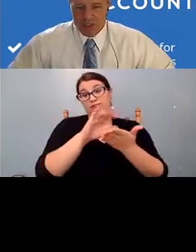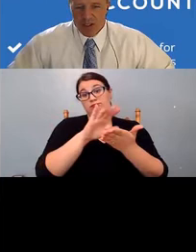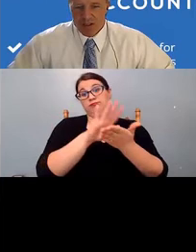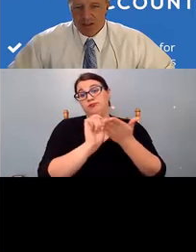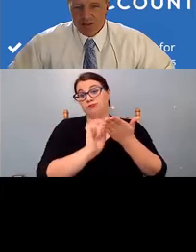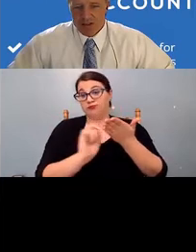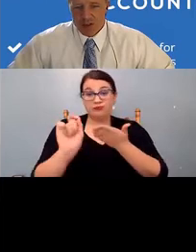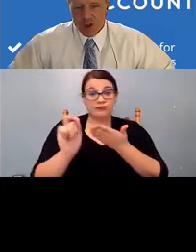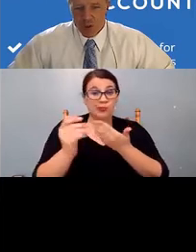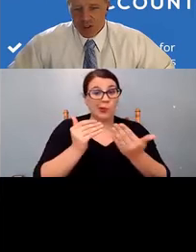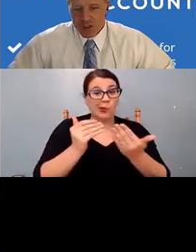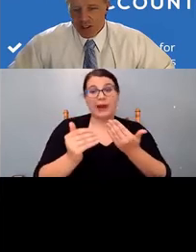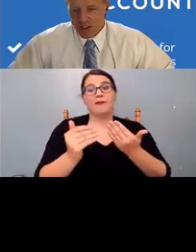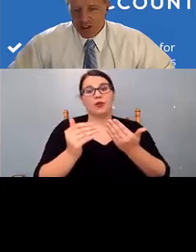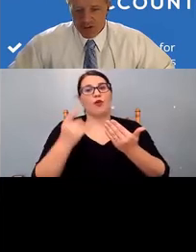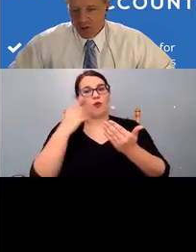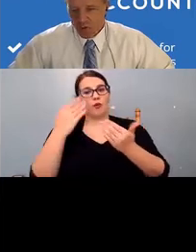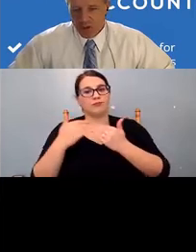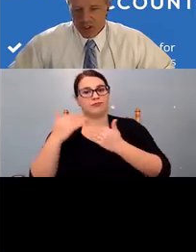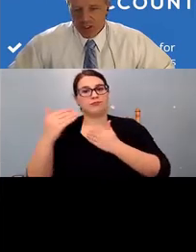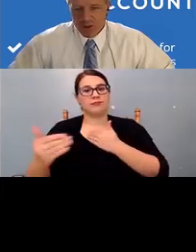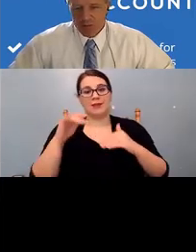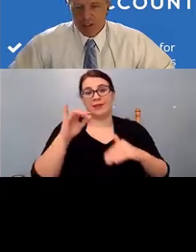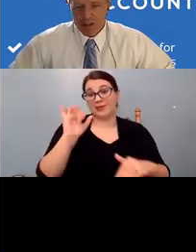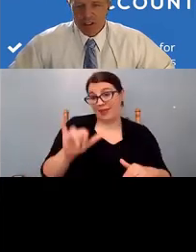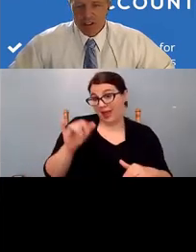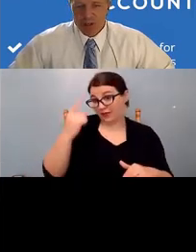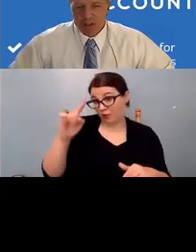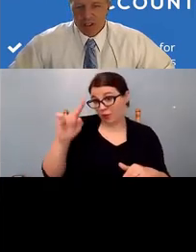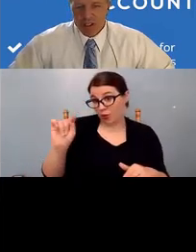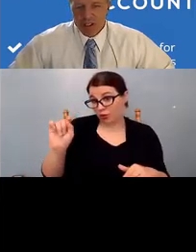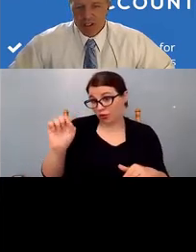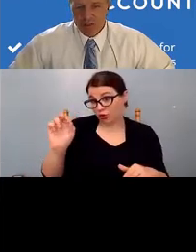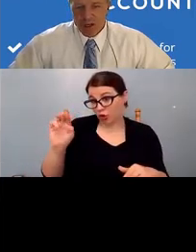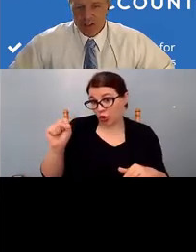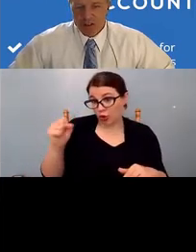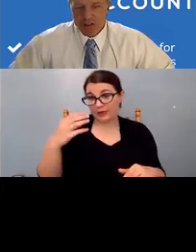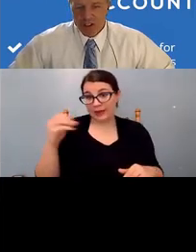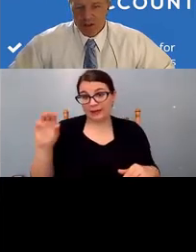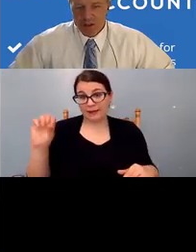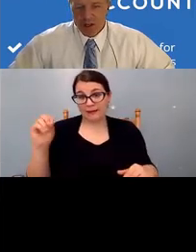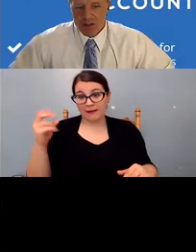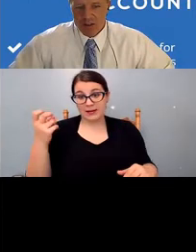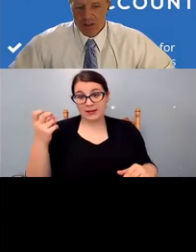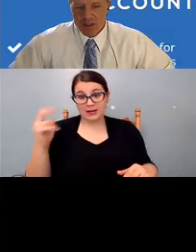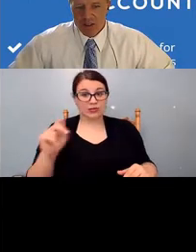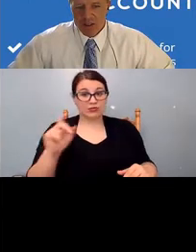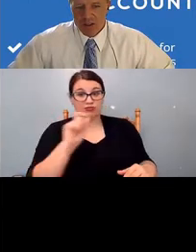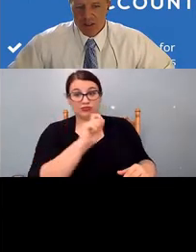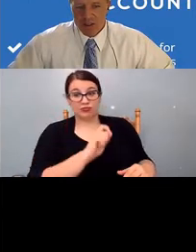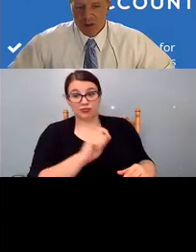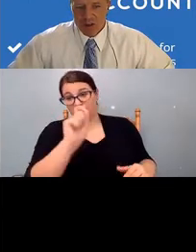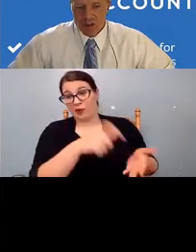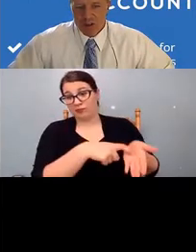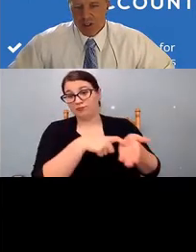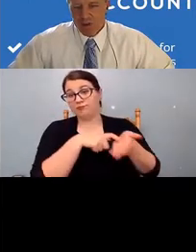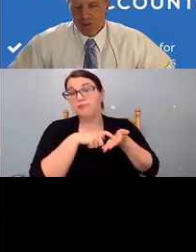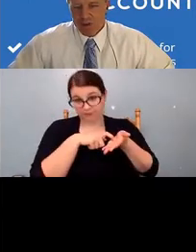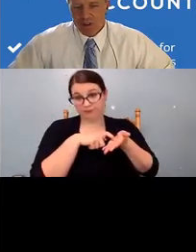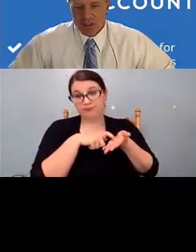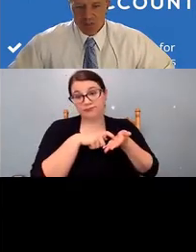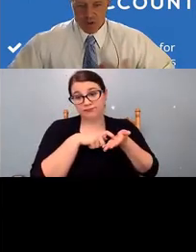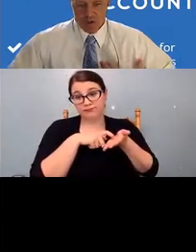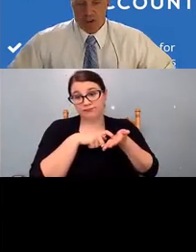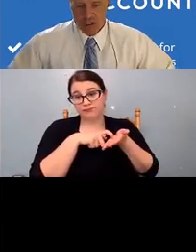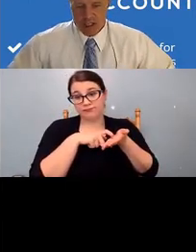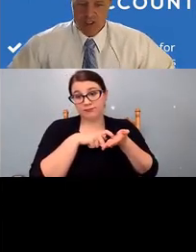some terms and conditions for the website agreement that you would have to click on the box or check the box in order to be able